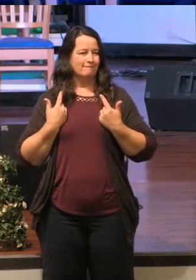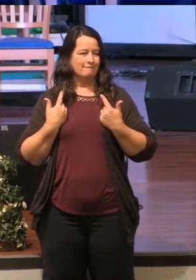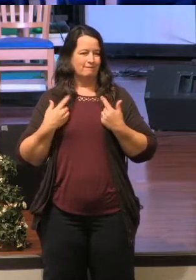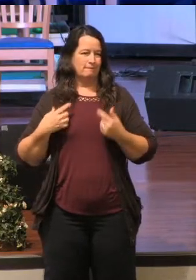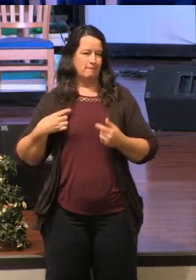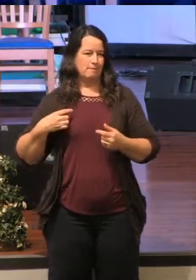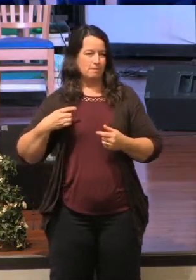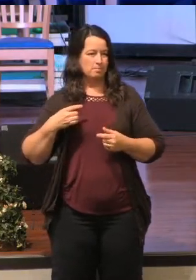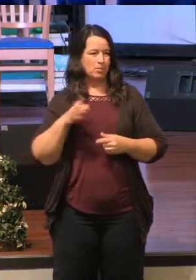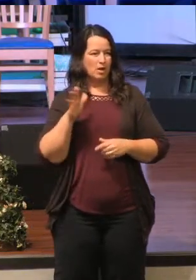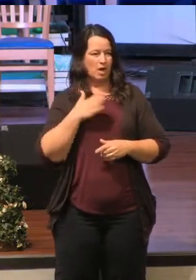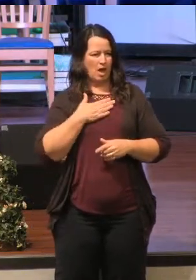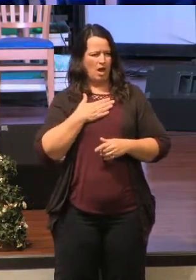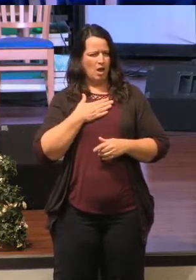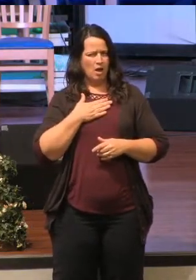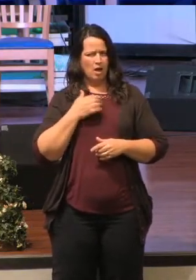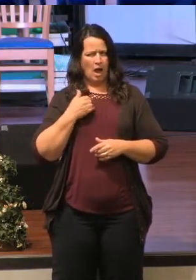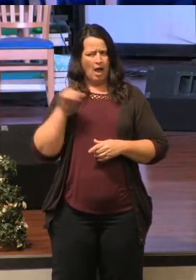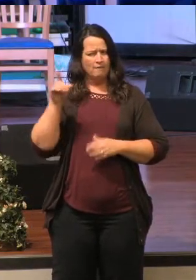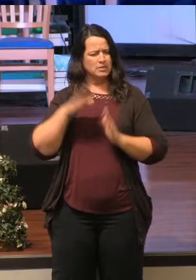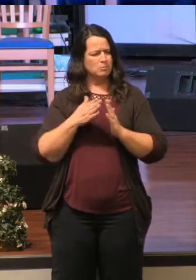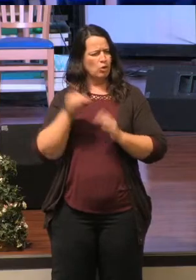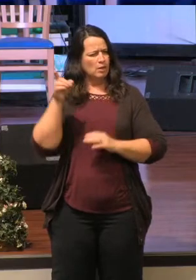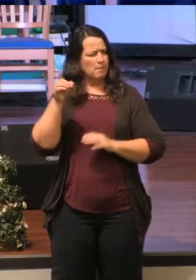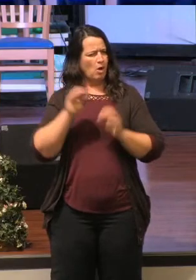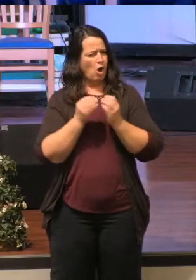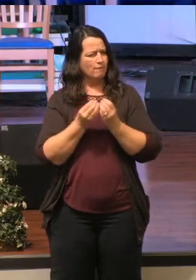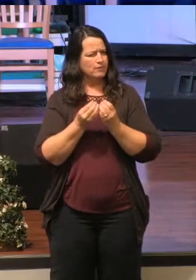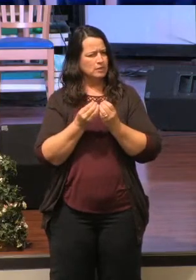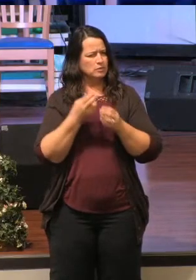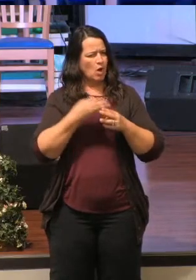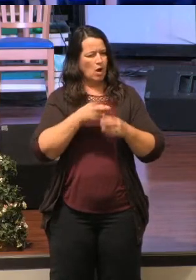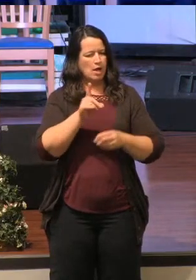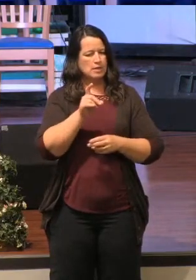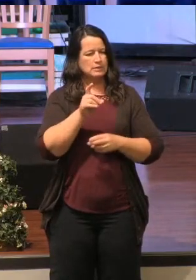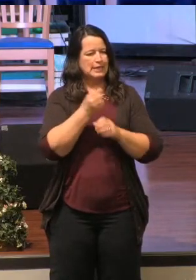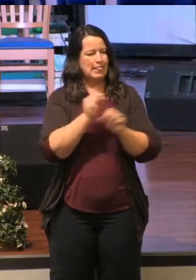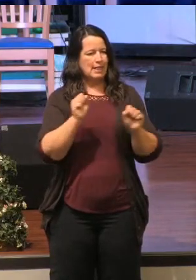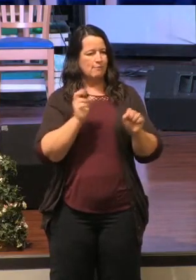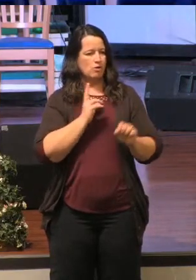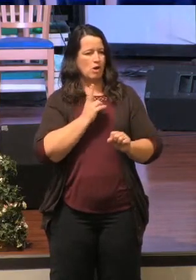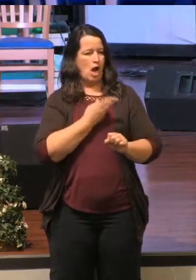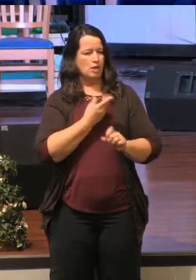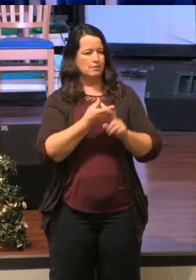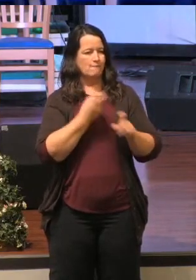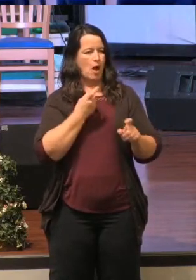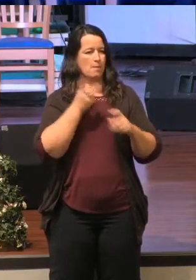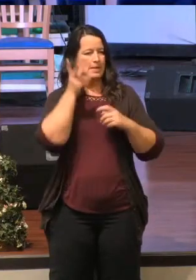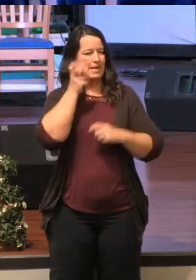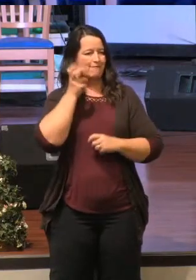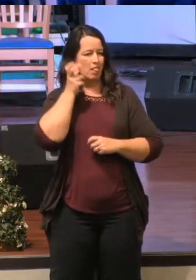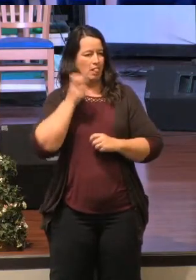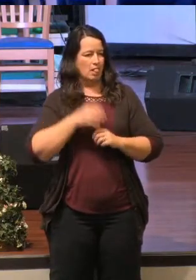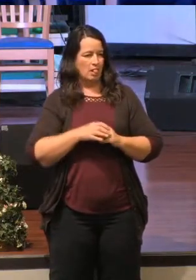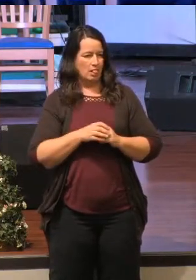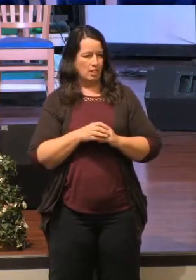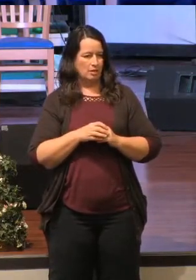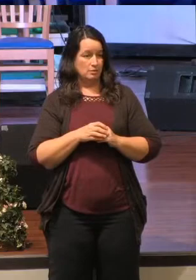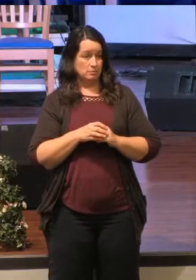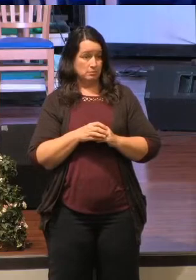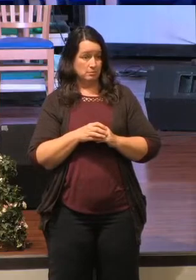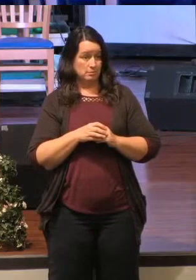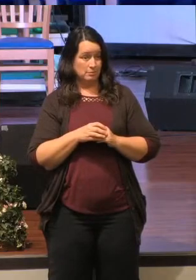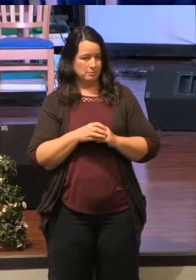Keep Our Souls in an Impure World. And I'm like, ooh, Robbie, you let us down there, bro. You